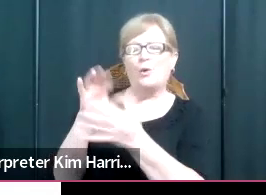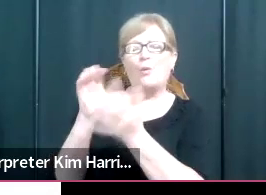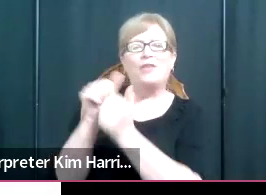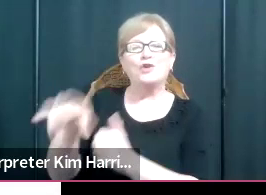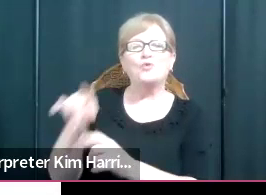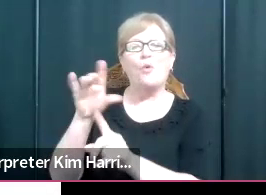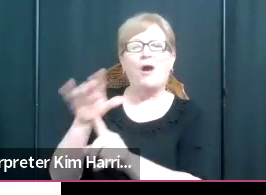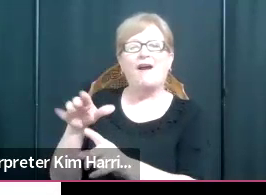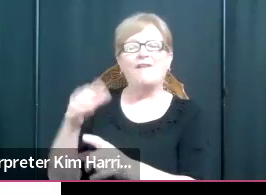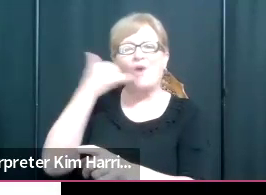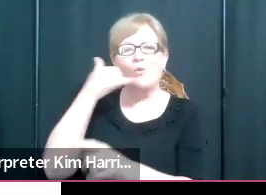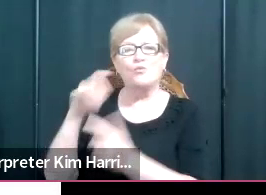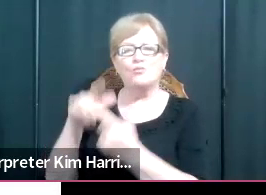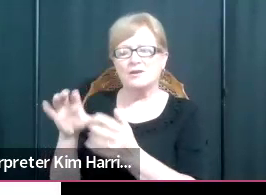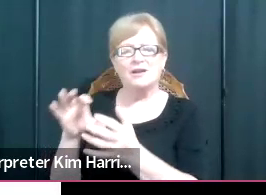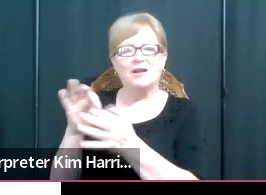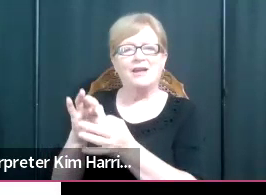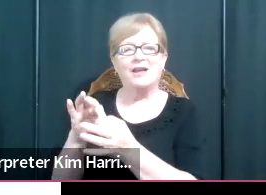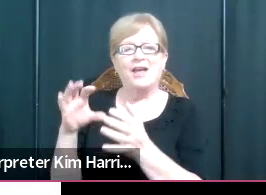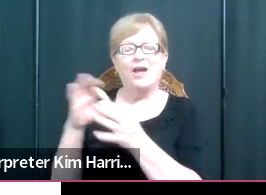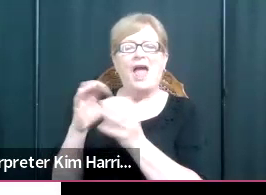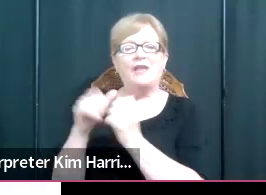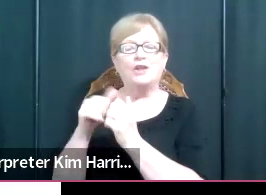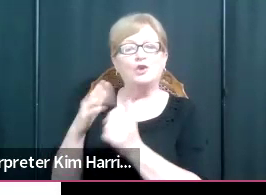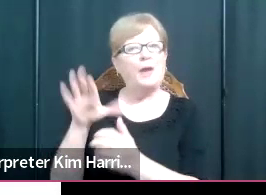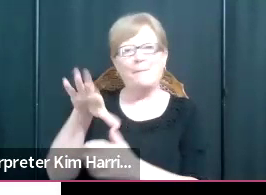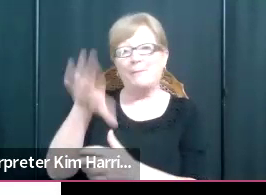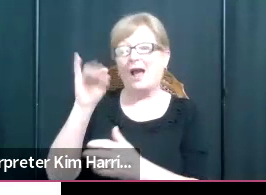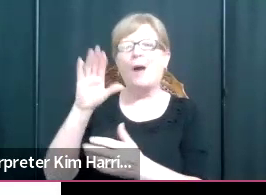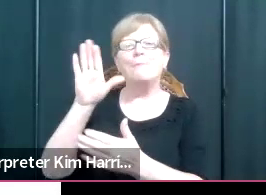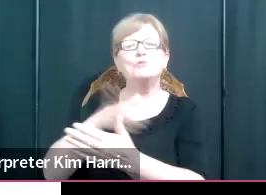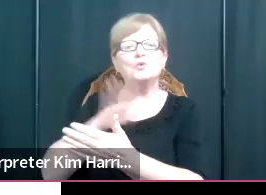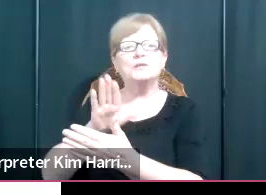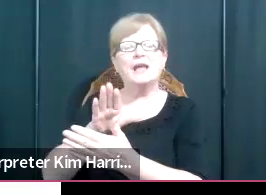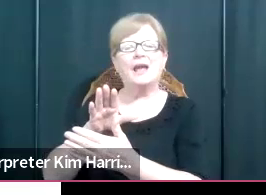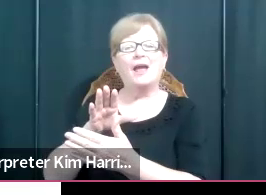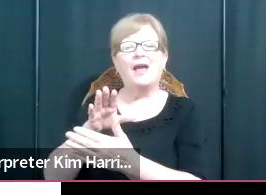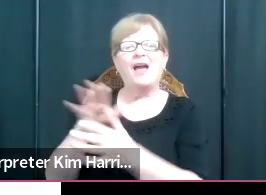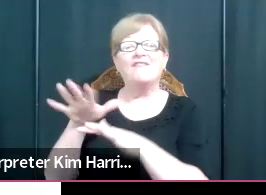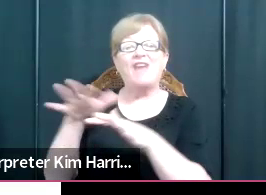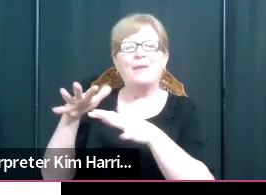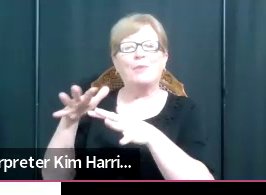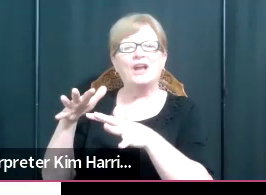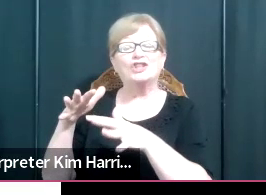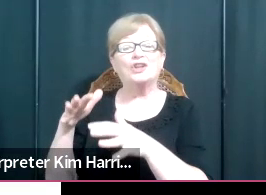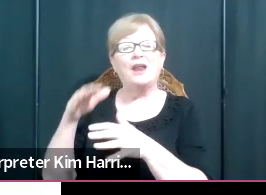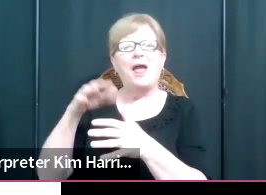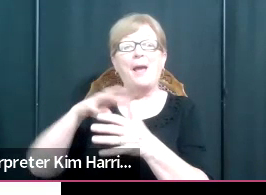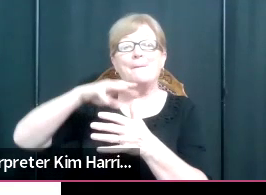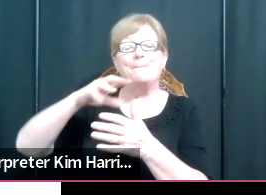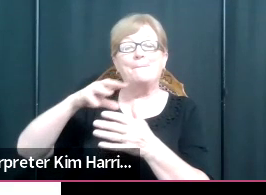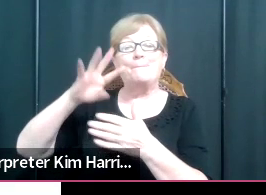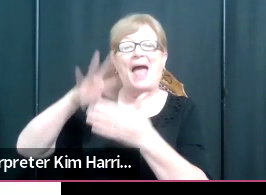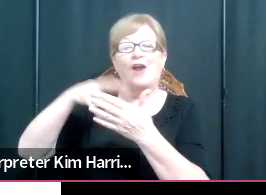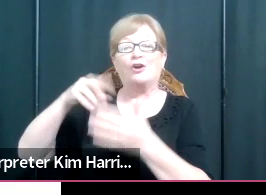and you can pick a music pattern or a vibration pattern, and you wear